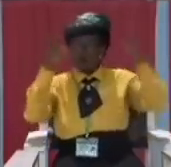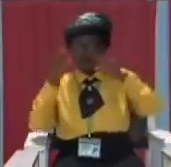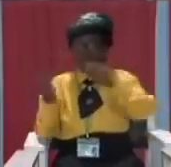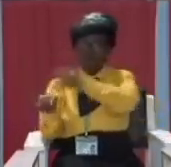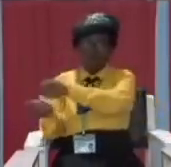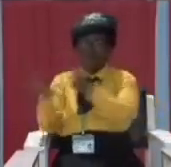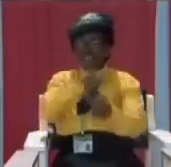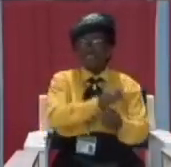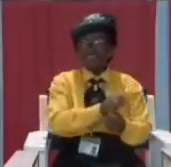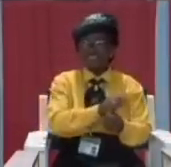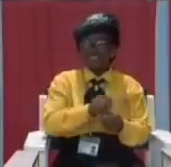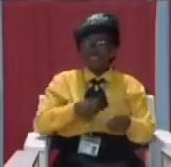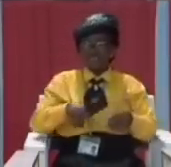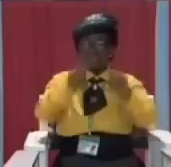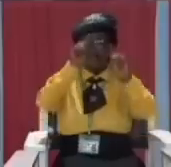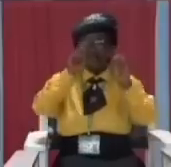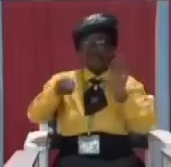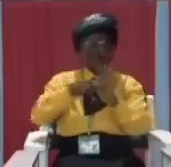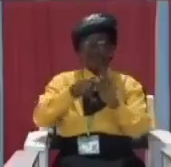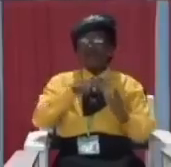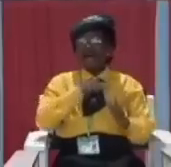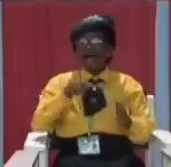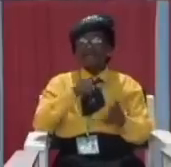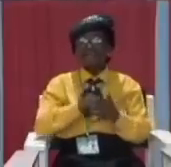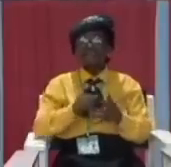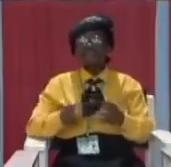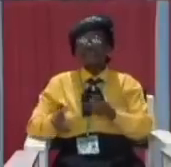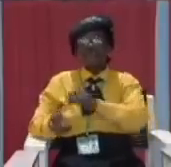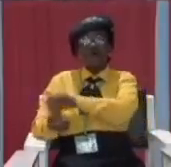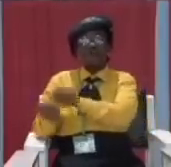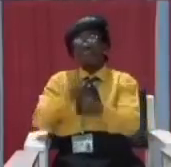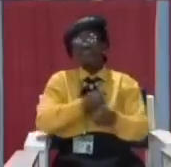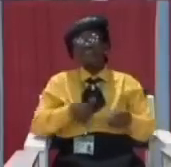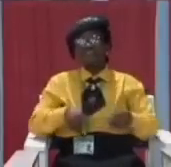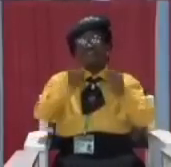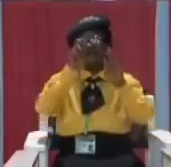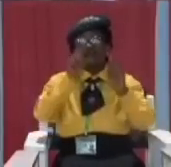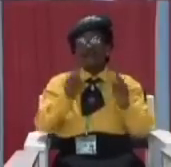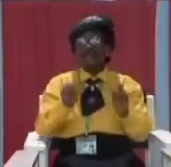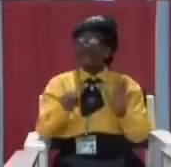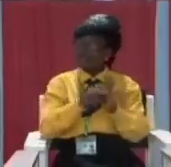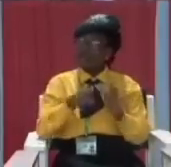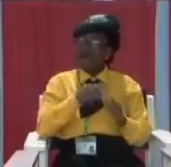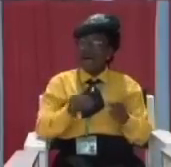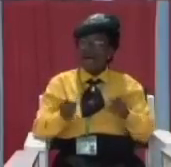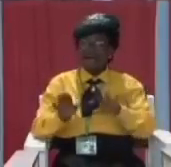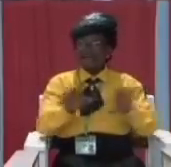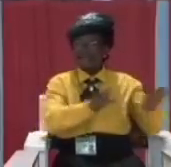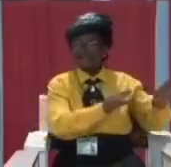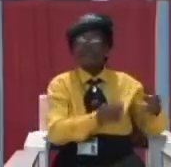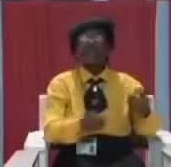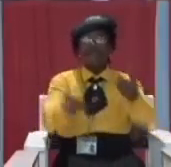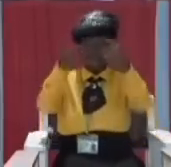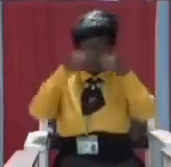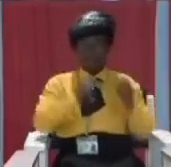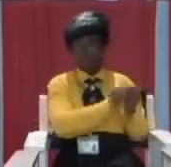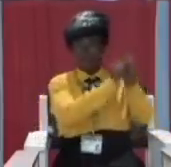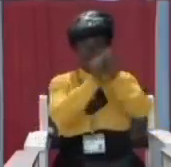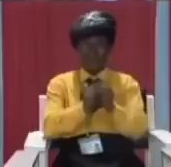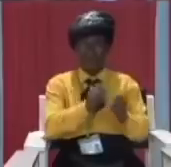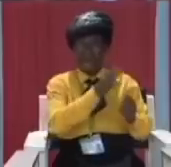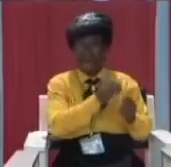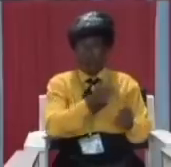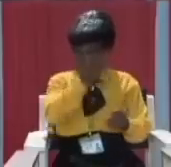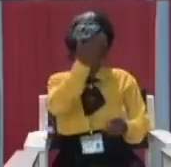And he changed direction, and the sea came together again and drowned all